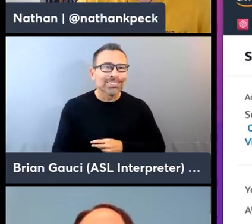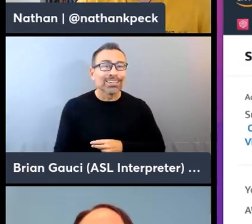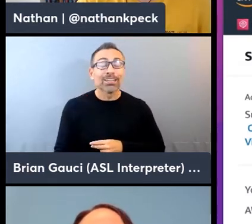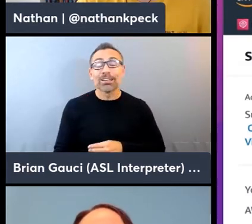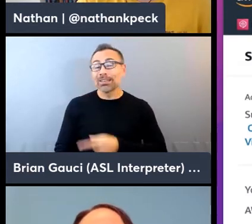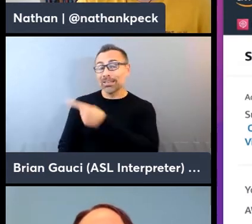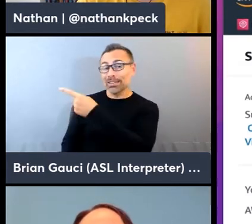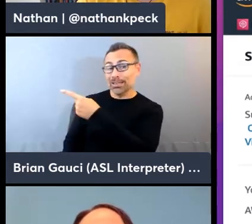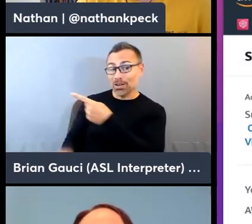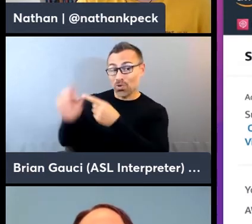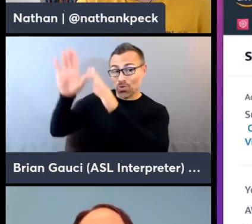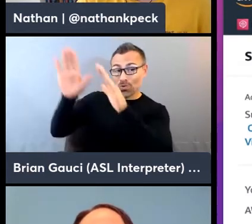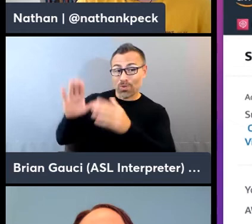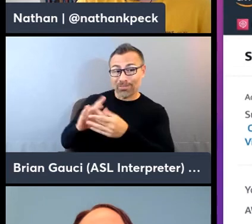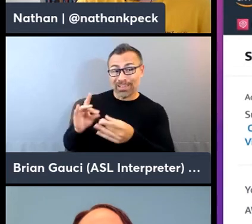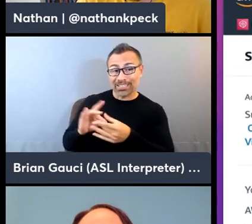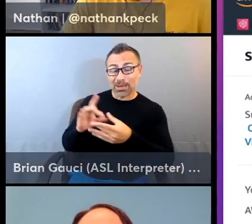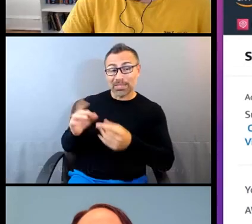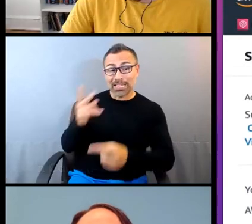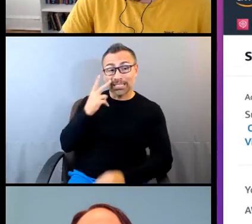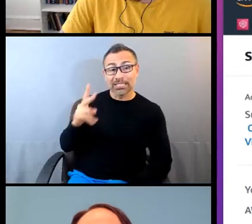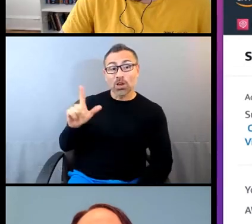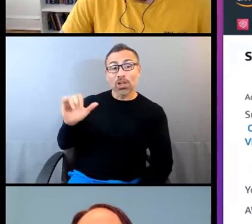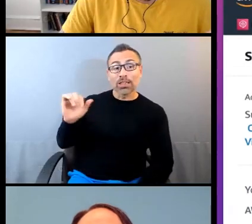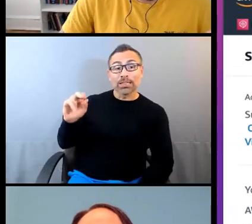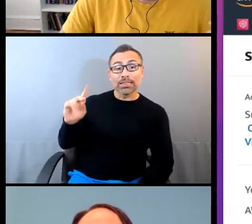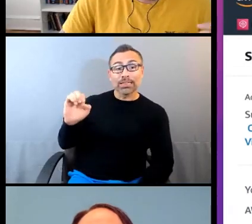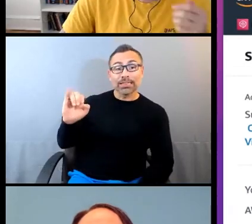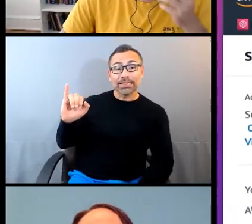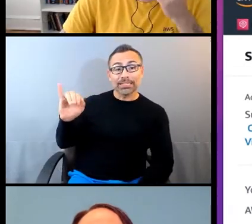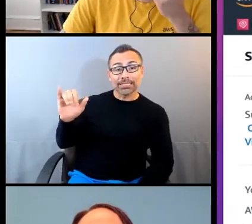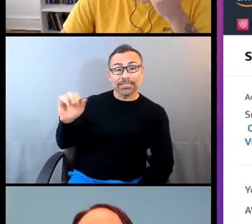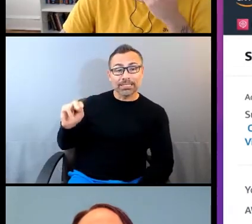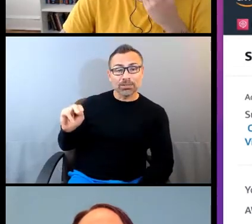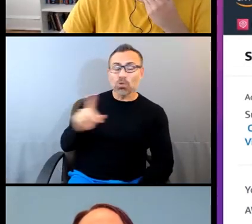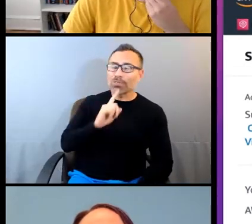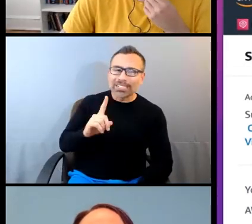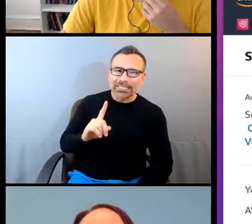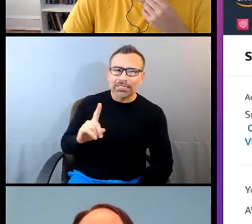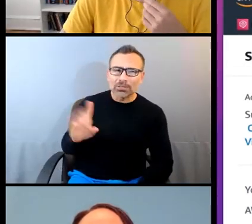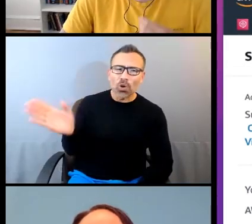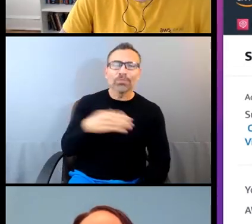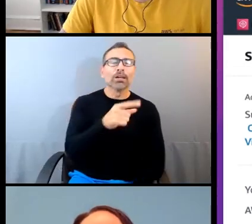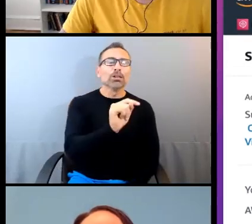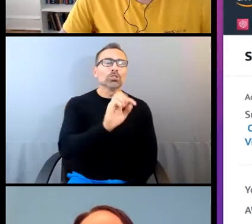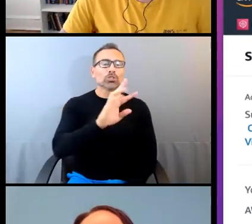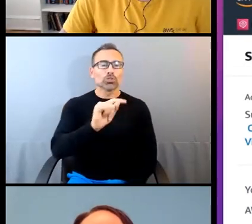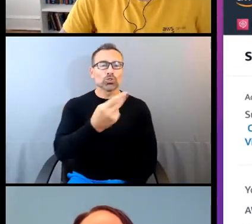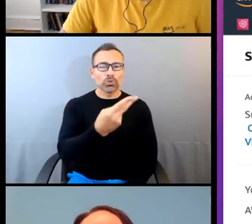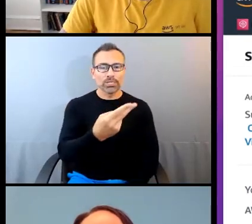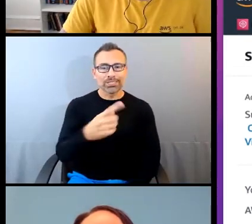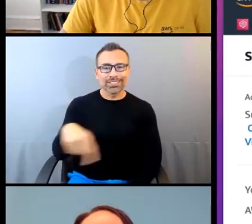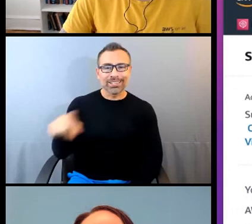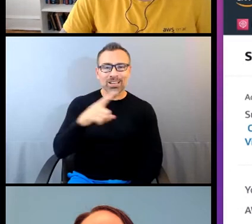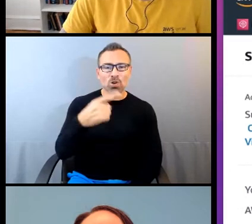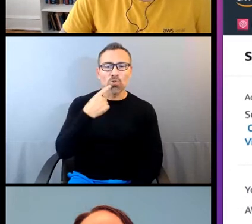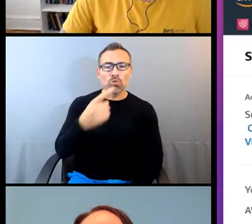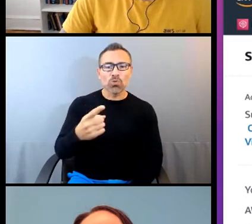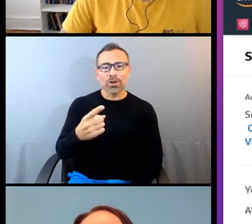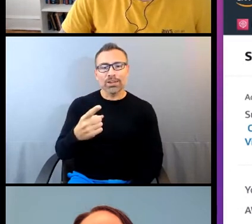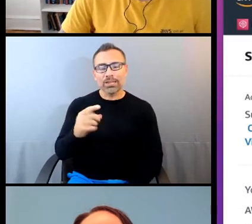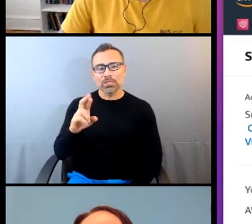just right now on LinkedIn, or actually on Twitch. What's the roadmap for adding compliance audits such